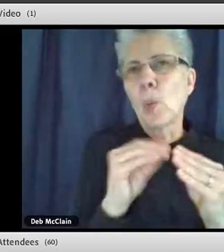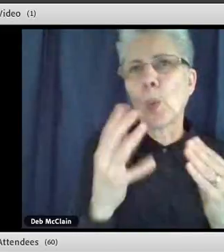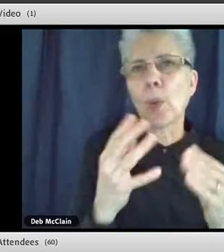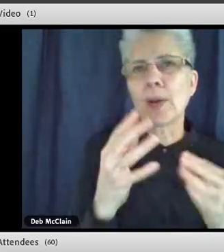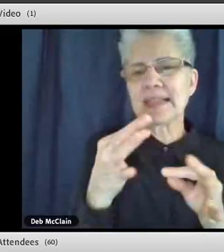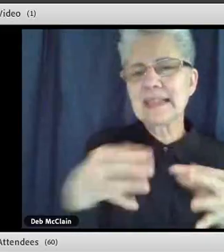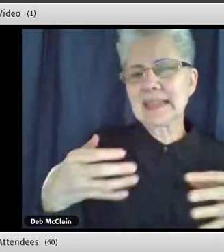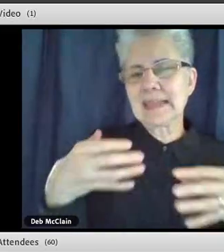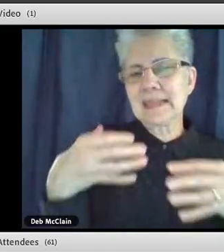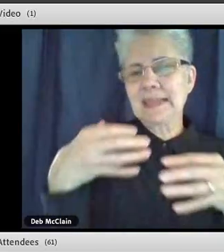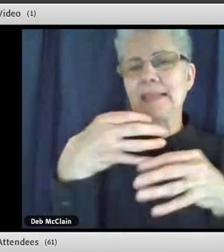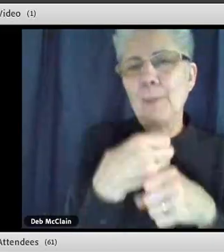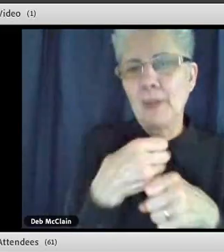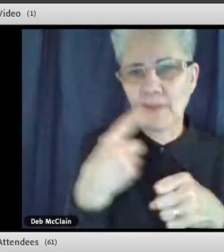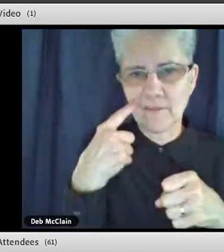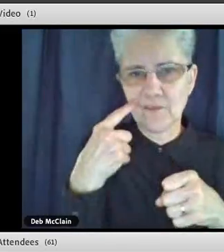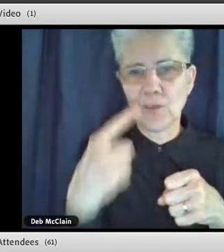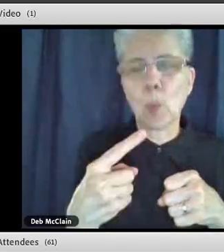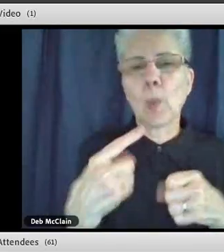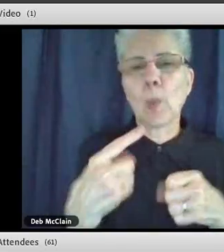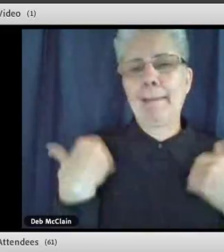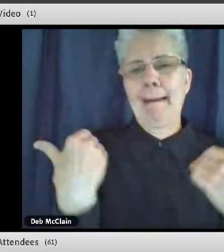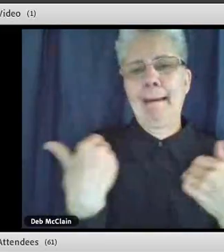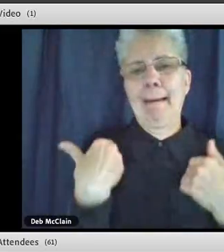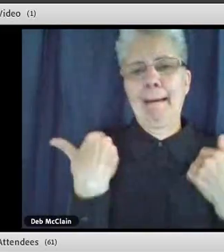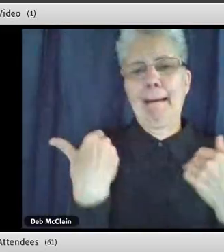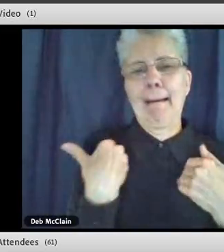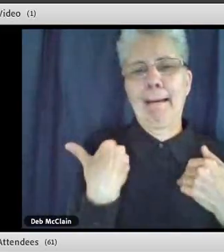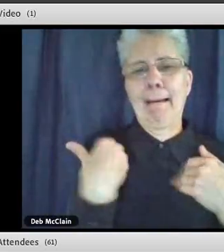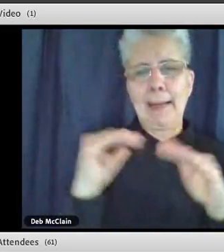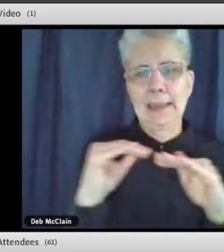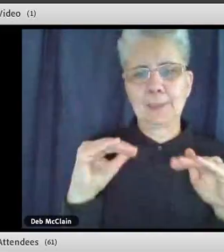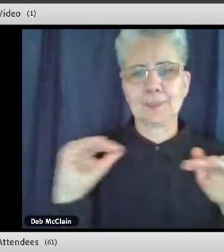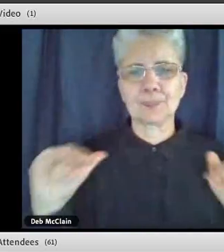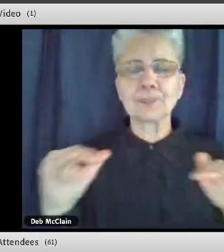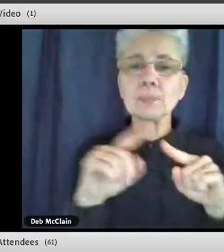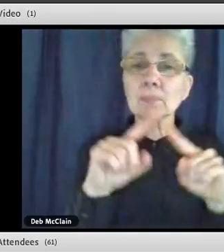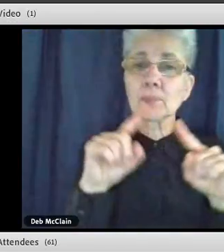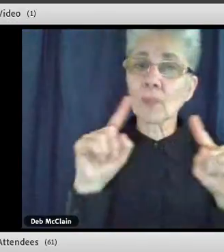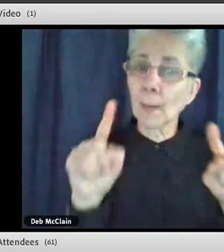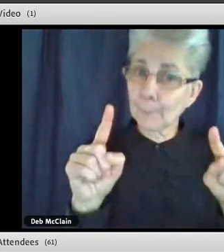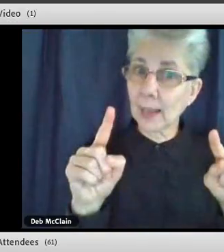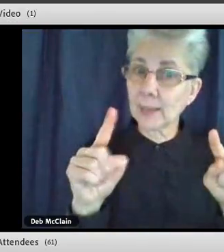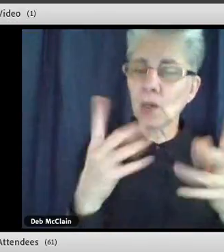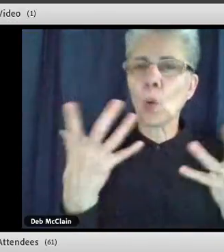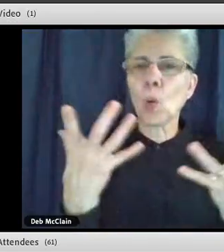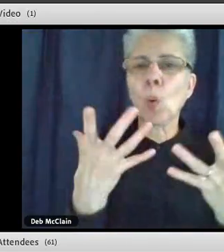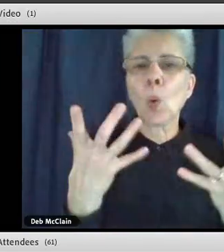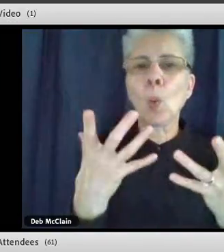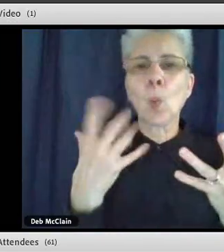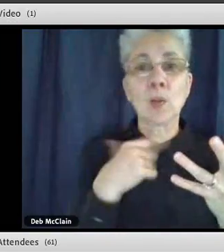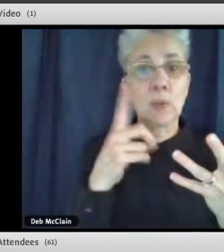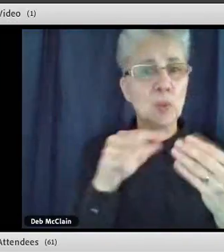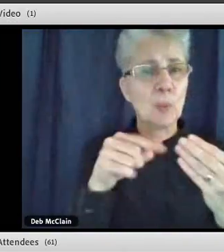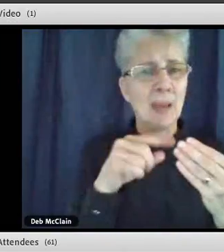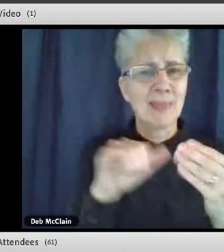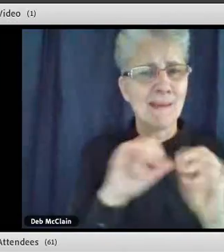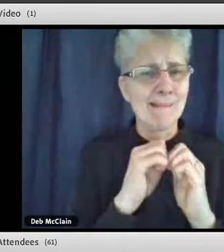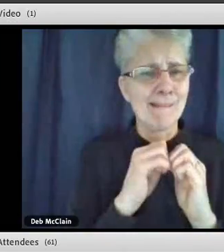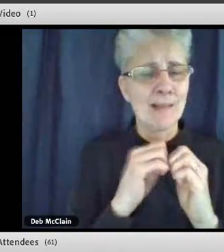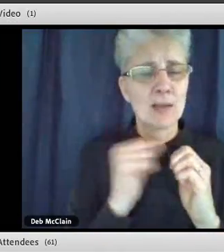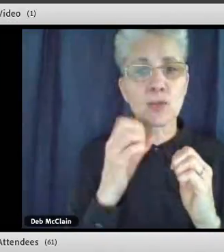simplified for a young audience. But what do we do about that, right? So I mean,